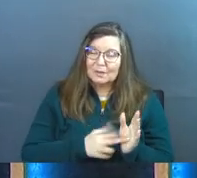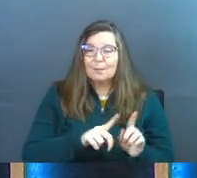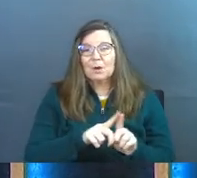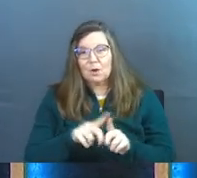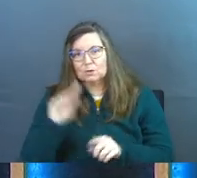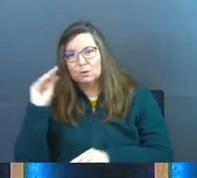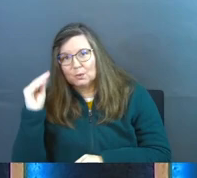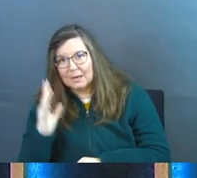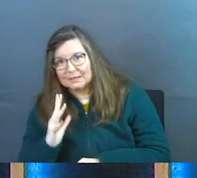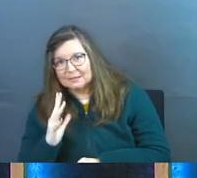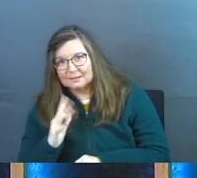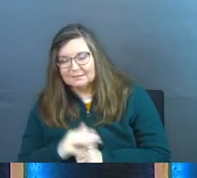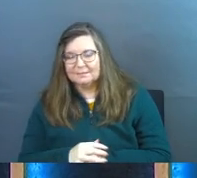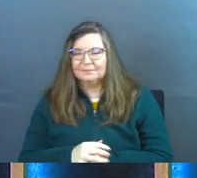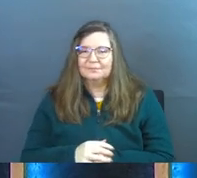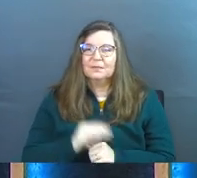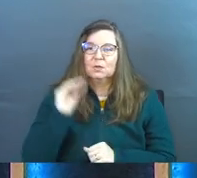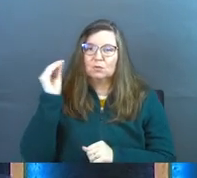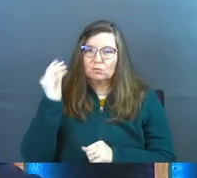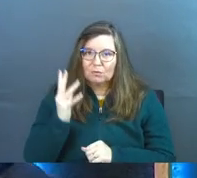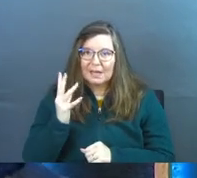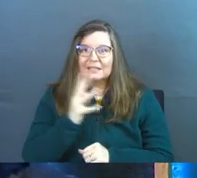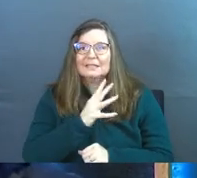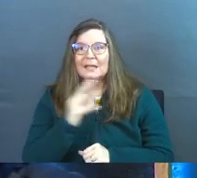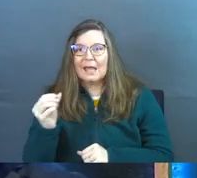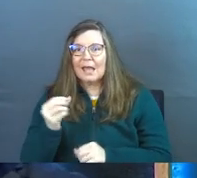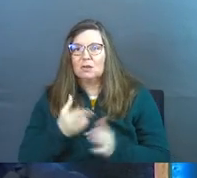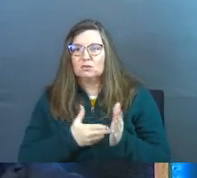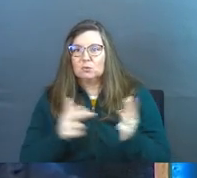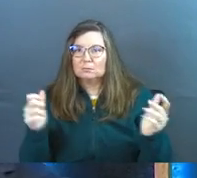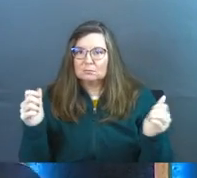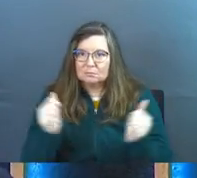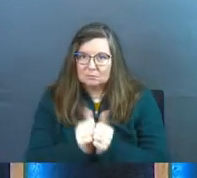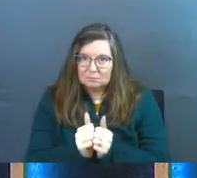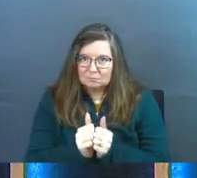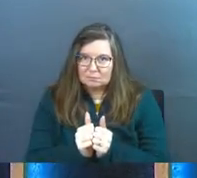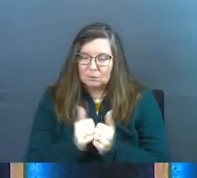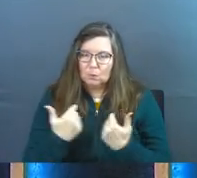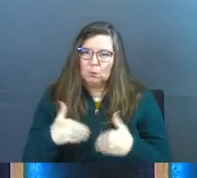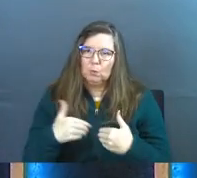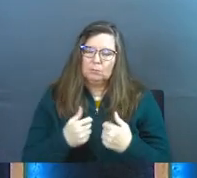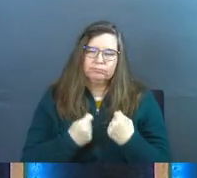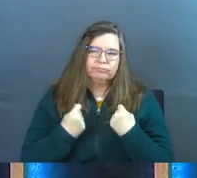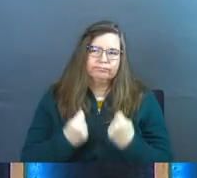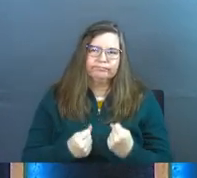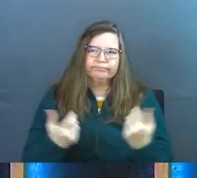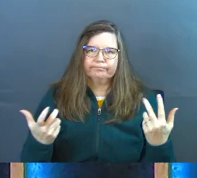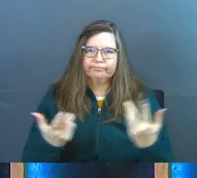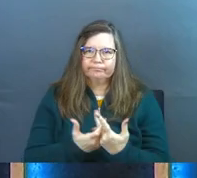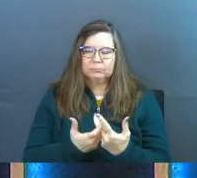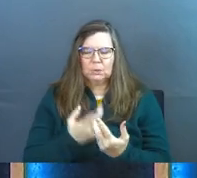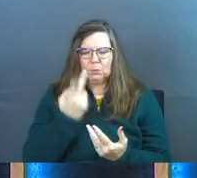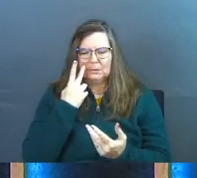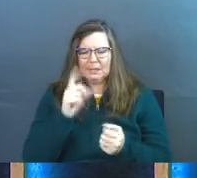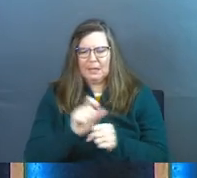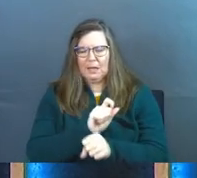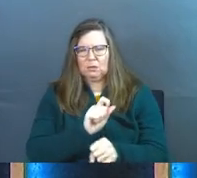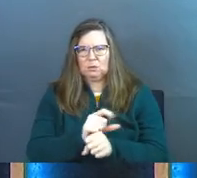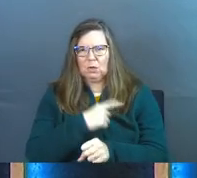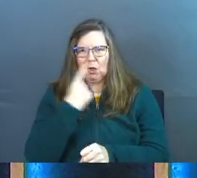also grace. Grace and truth, an incredible combination. So how do we see this